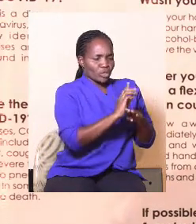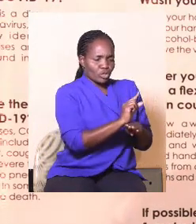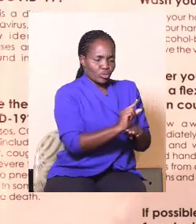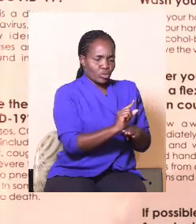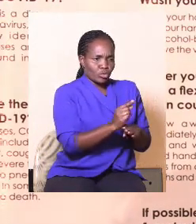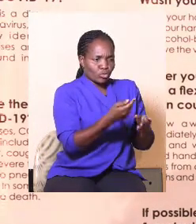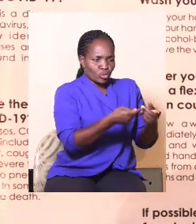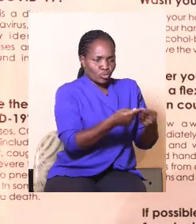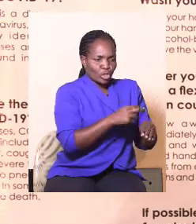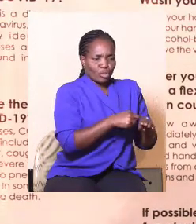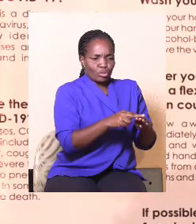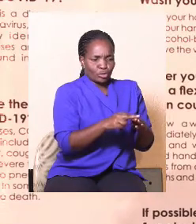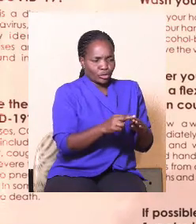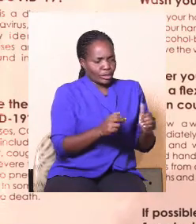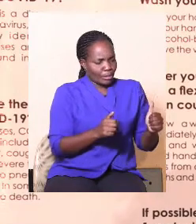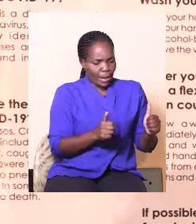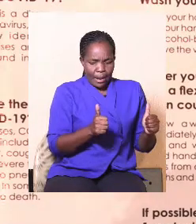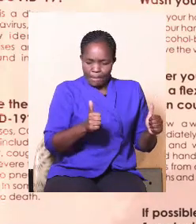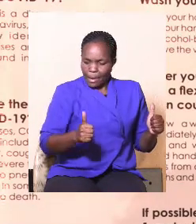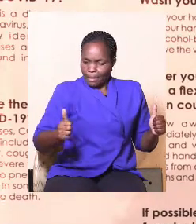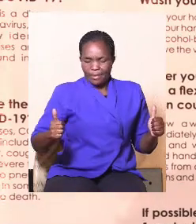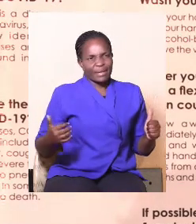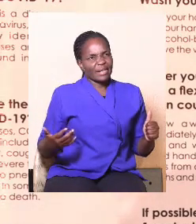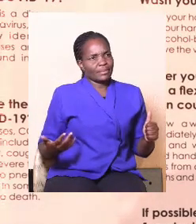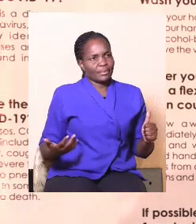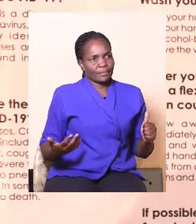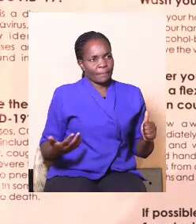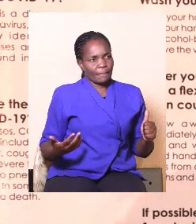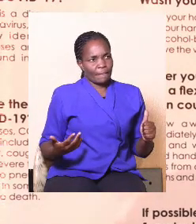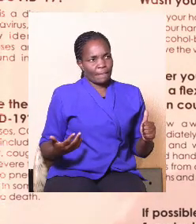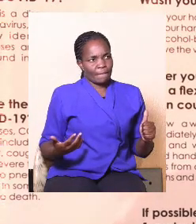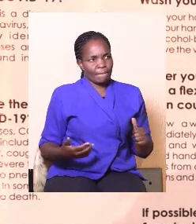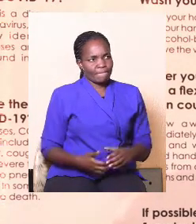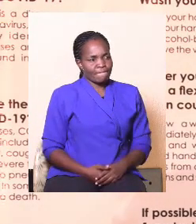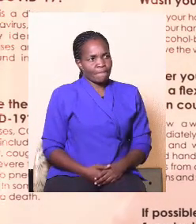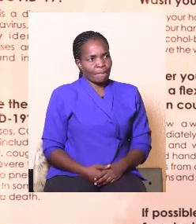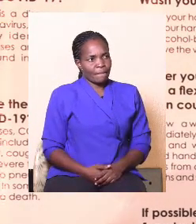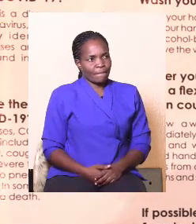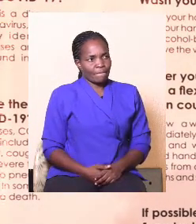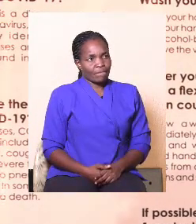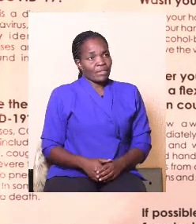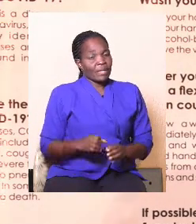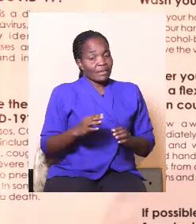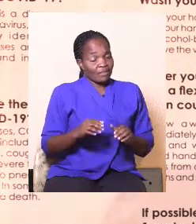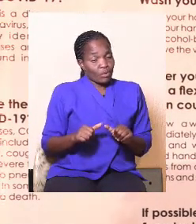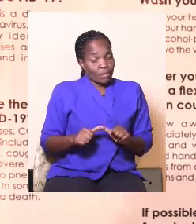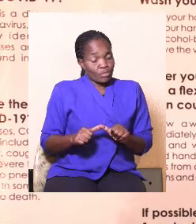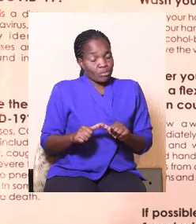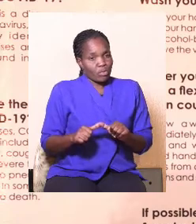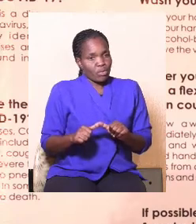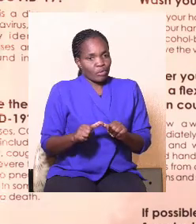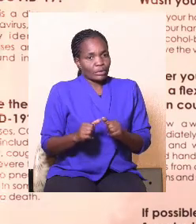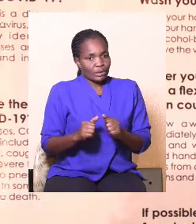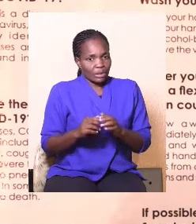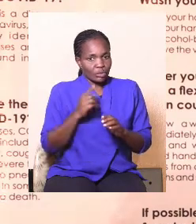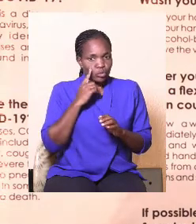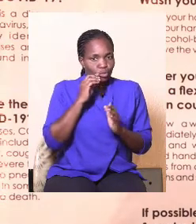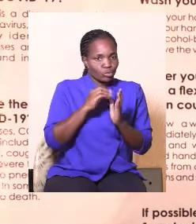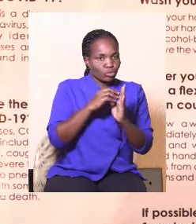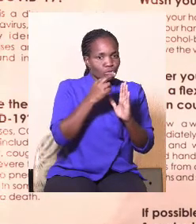continue without increasing the risk of transmission. As we go along, we will start to develop some of these